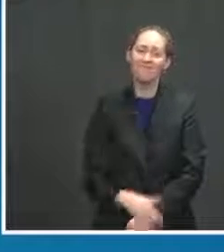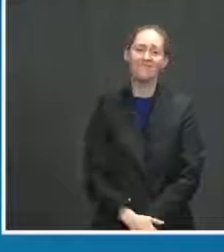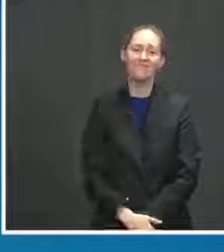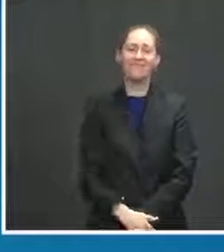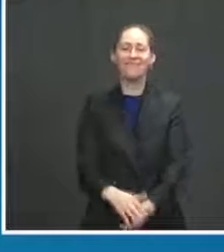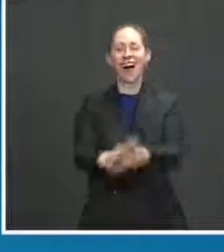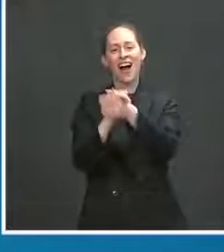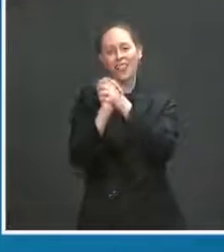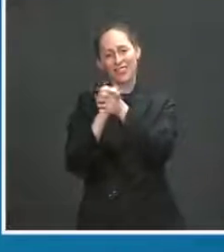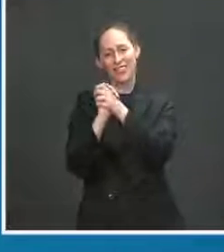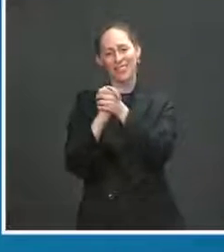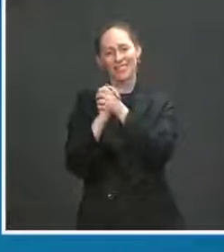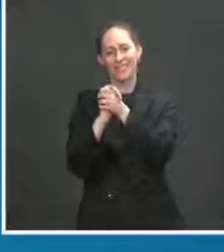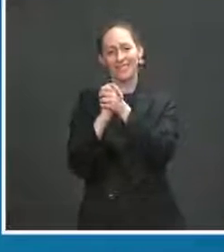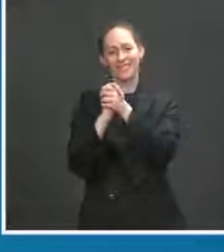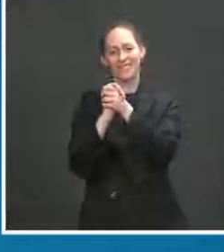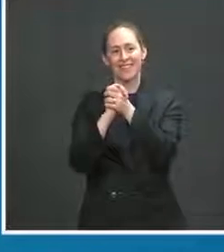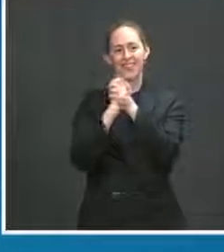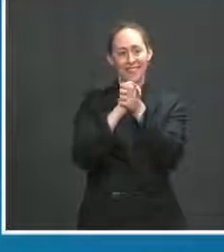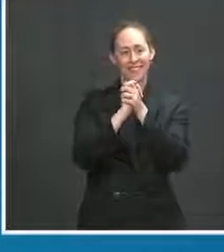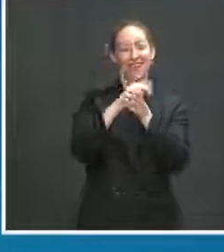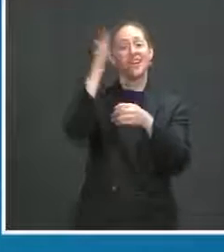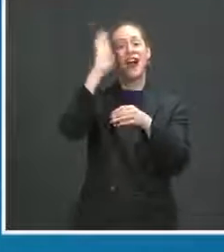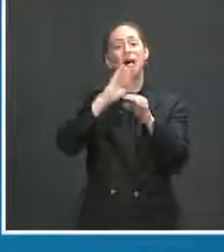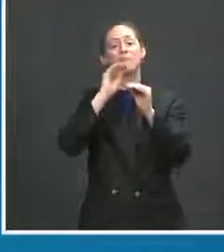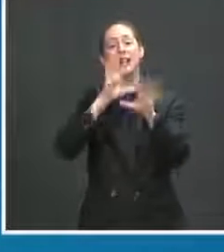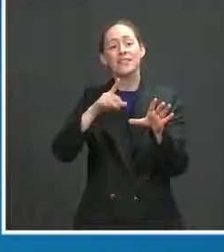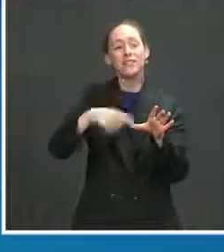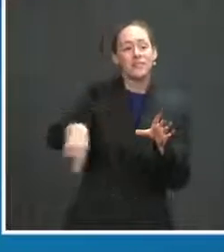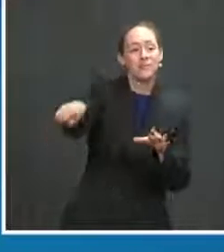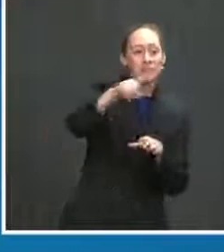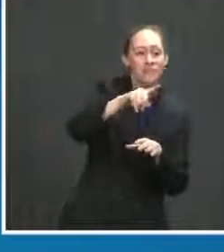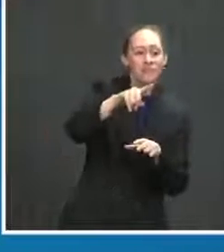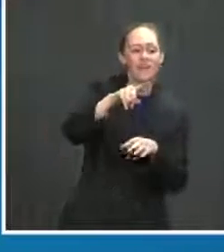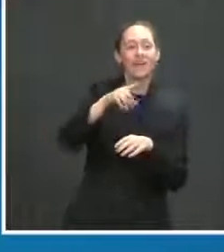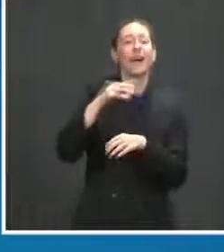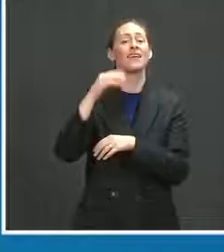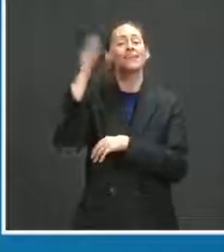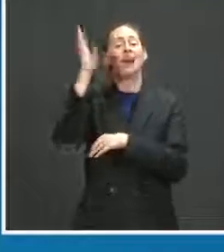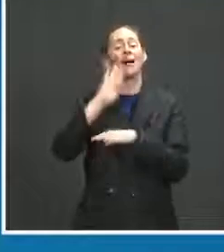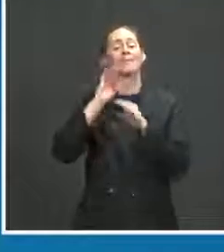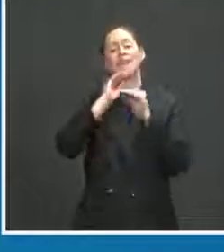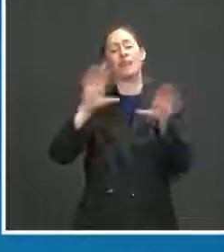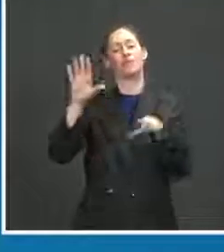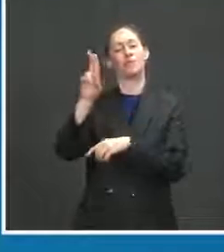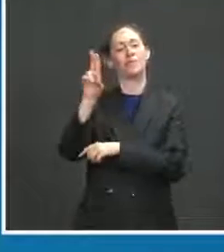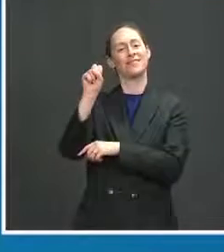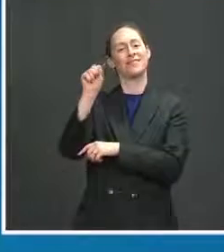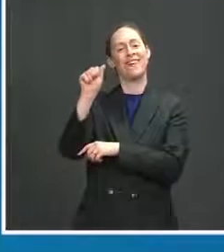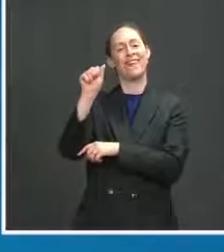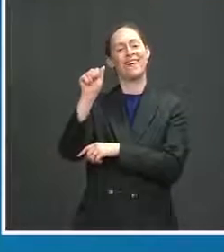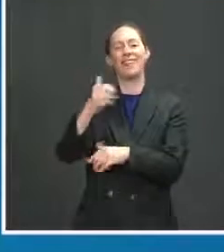Congratulations again. May God bless you, and may God bless the United States of America. Thank you.